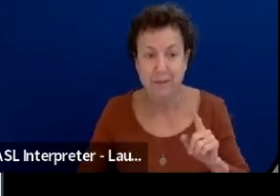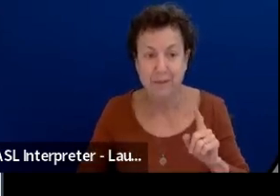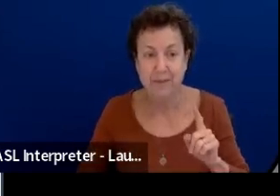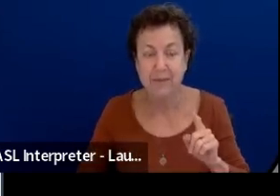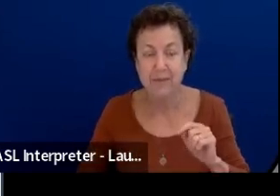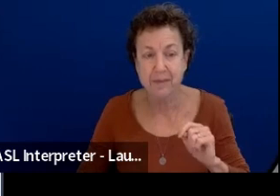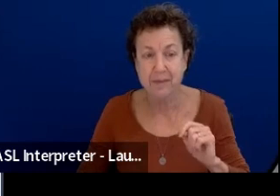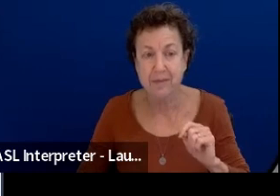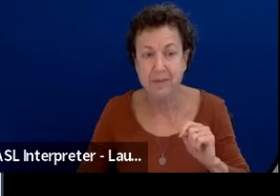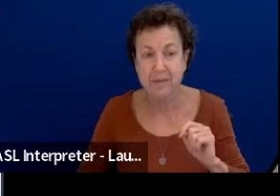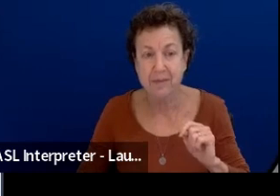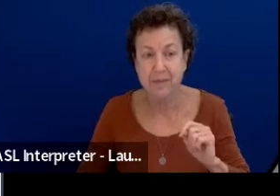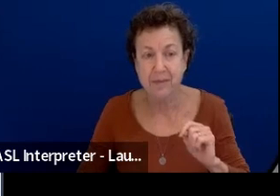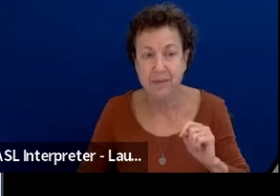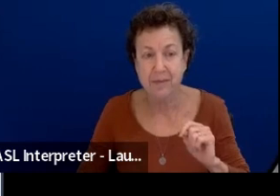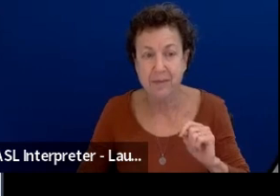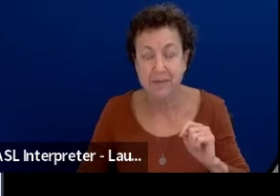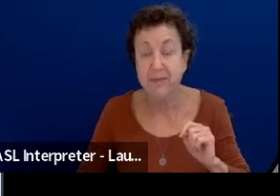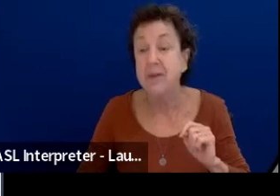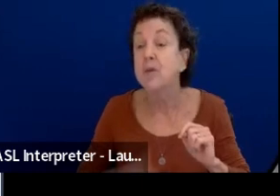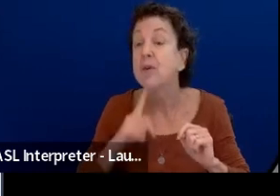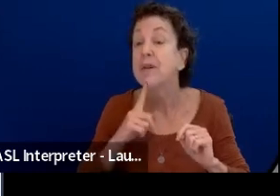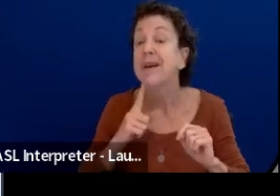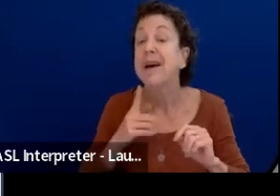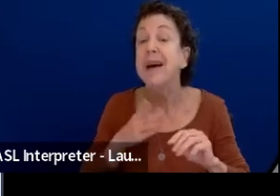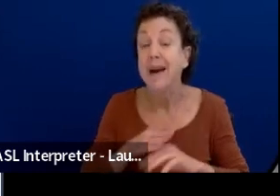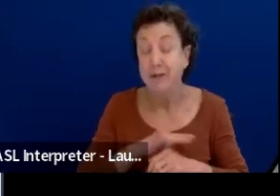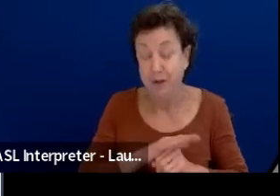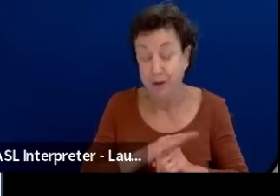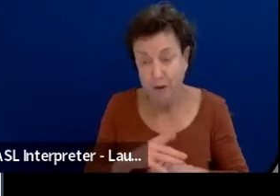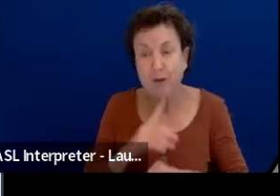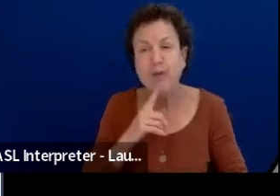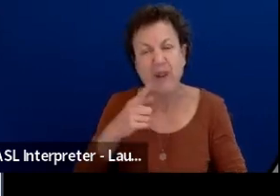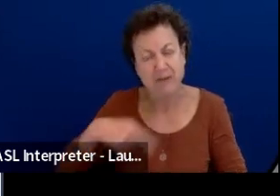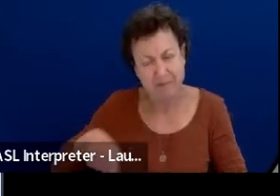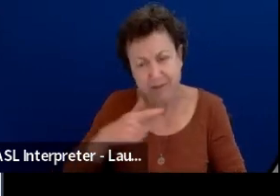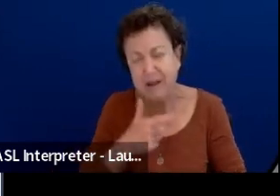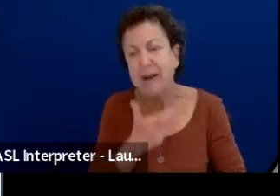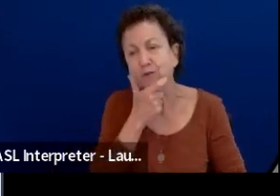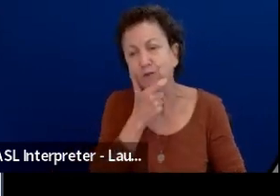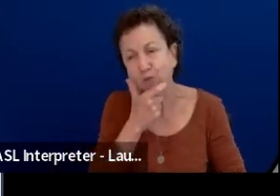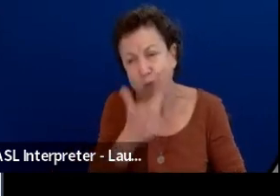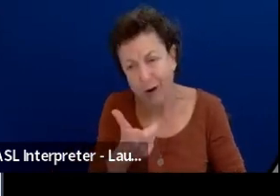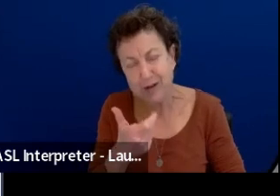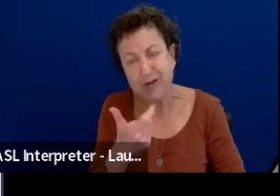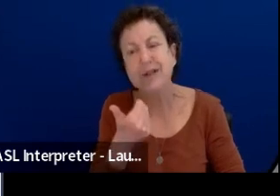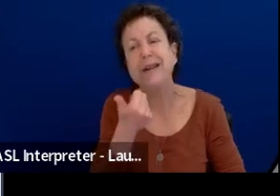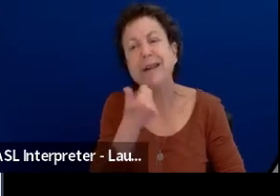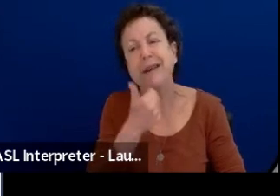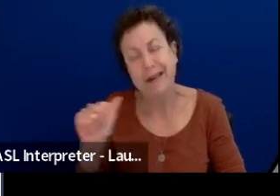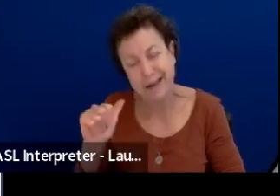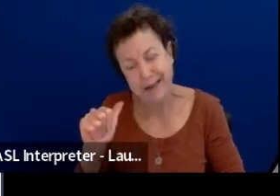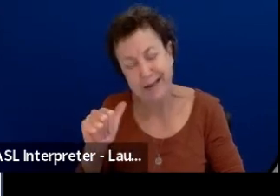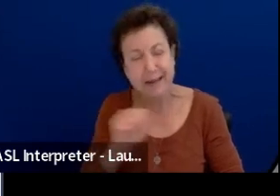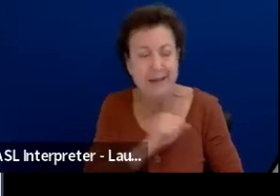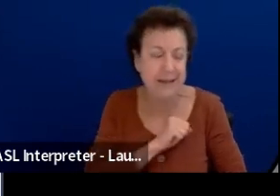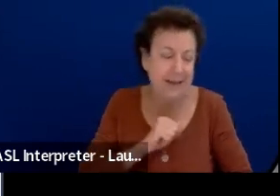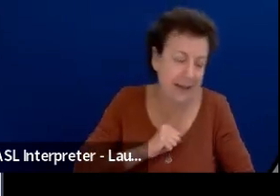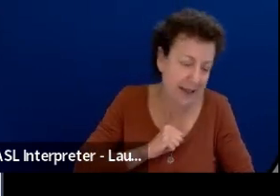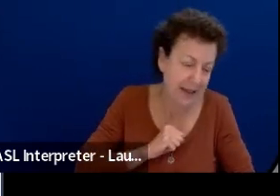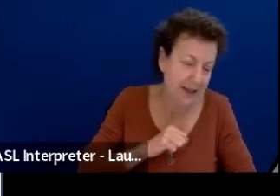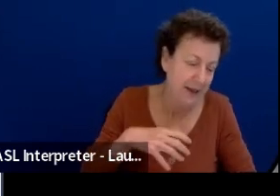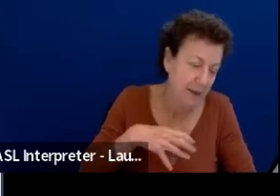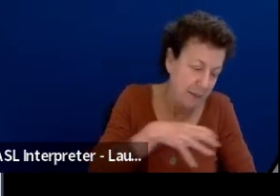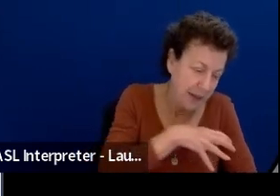ability to actually watch any House or Senate